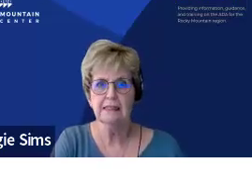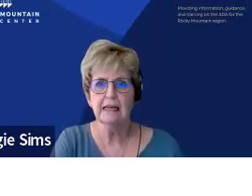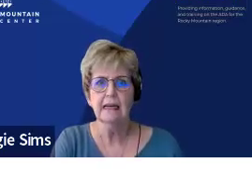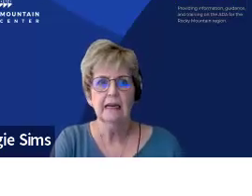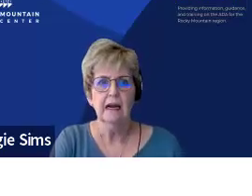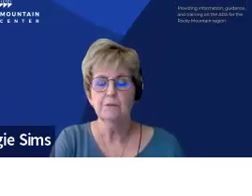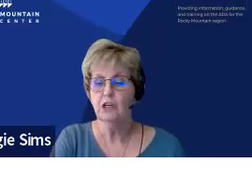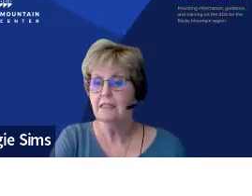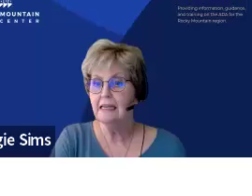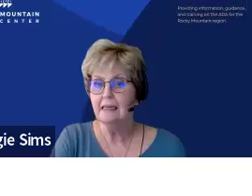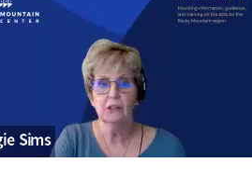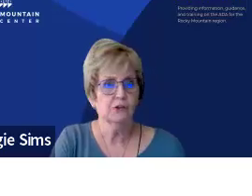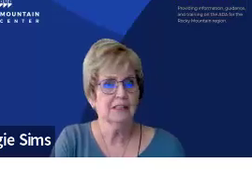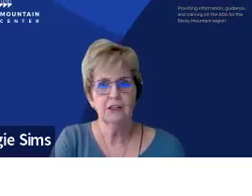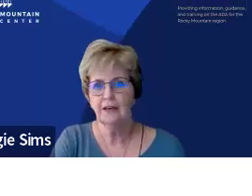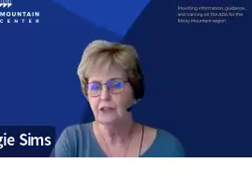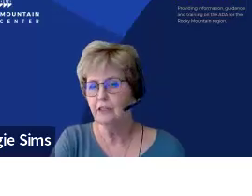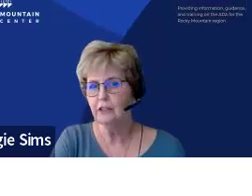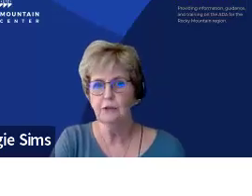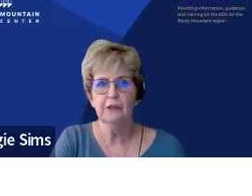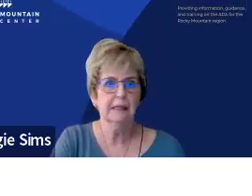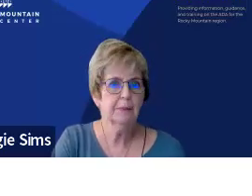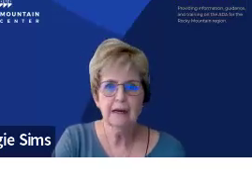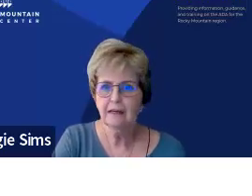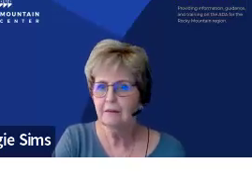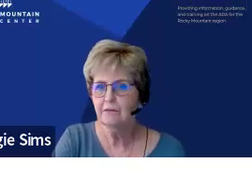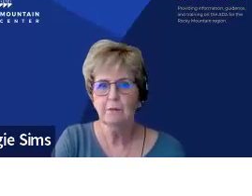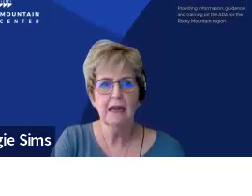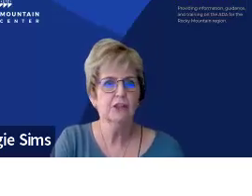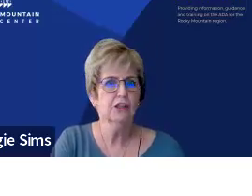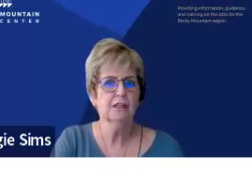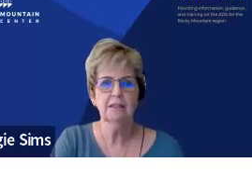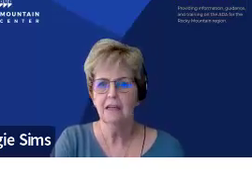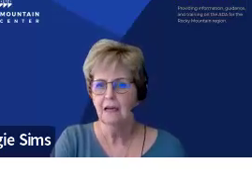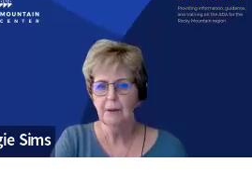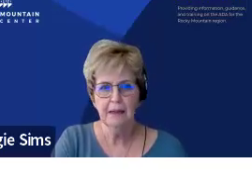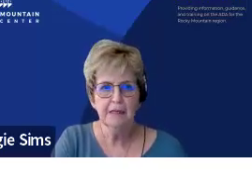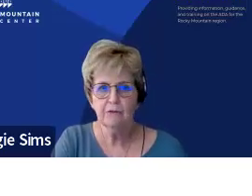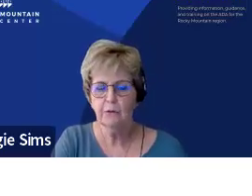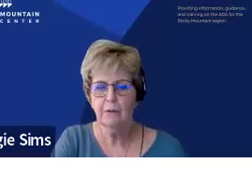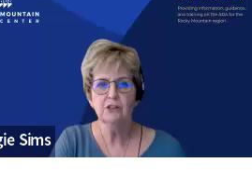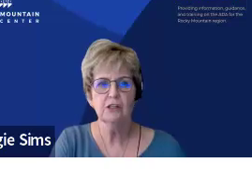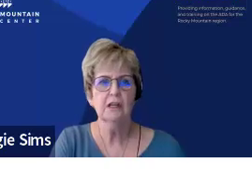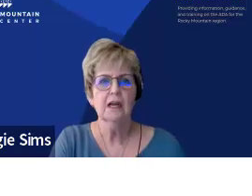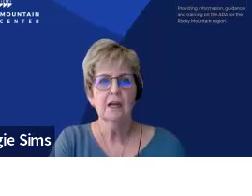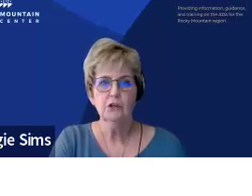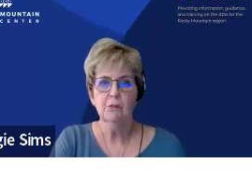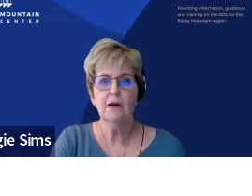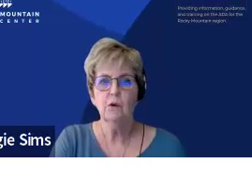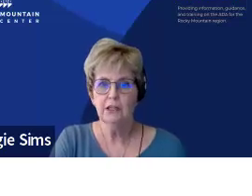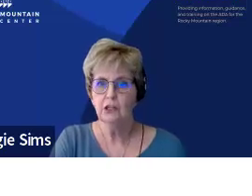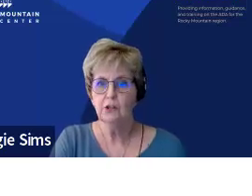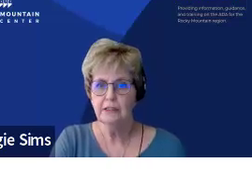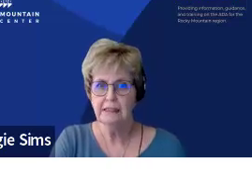use these. Just like you have to include HIPAA information, payment information,